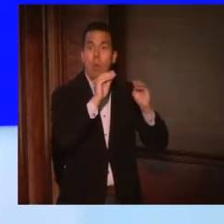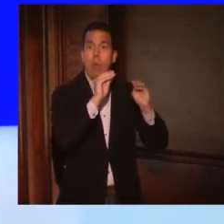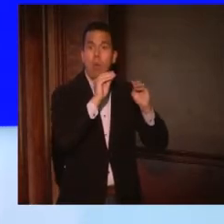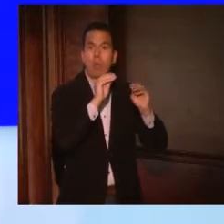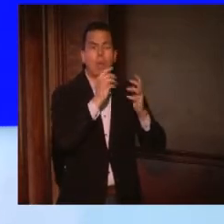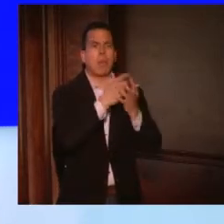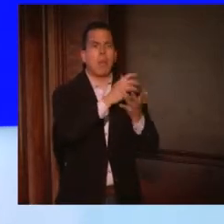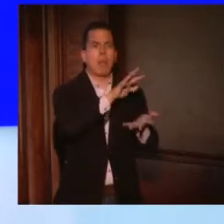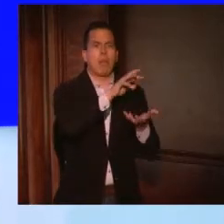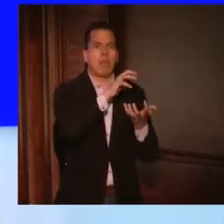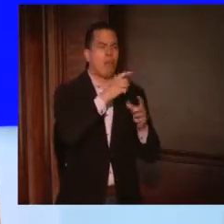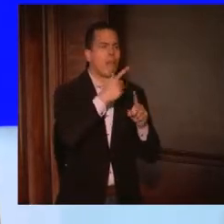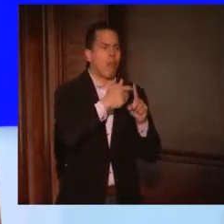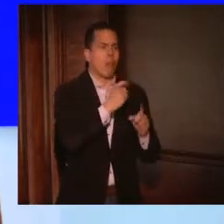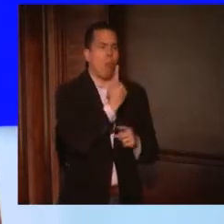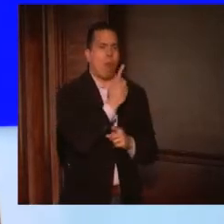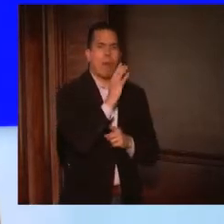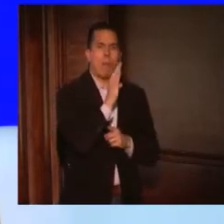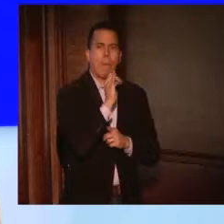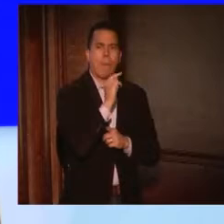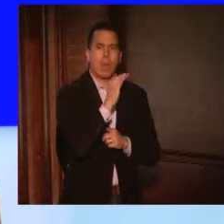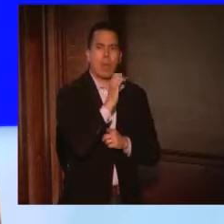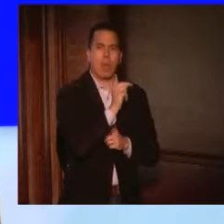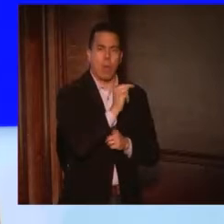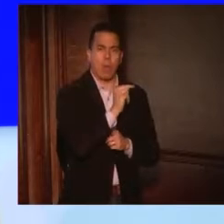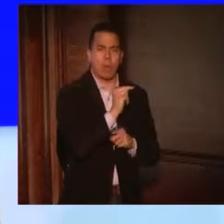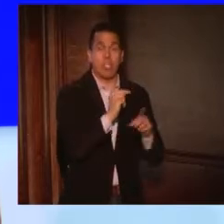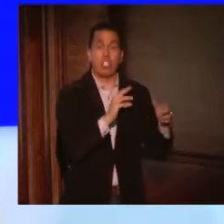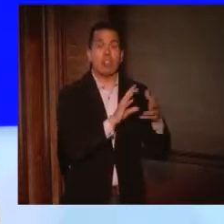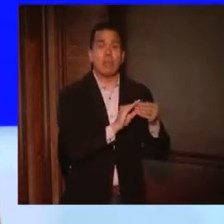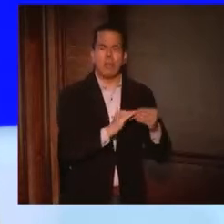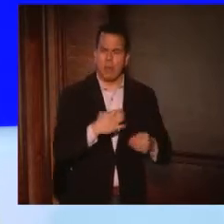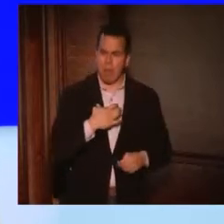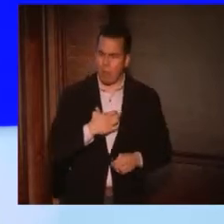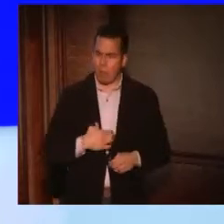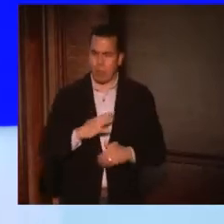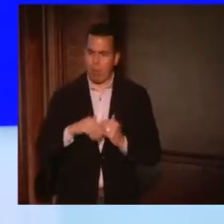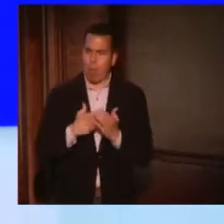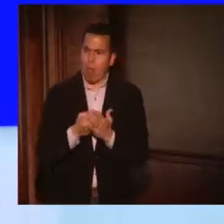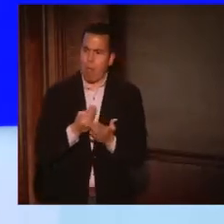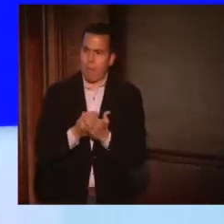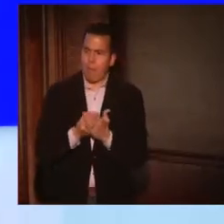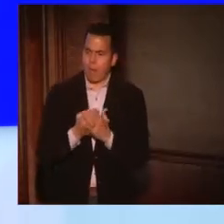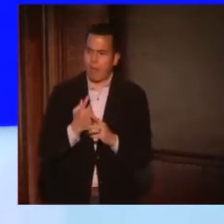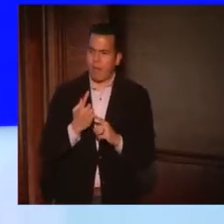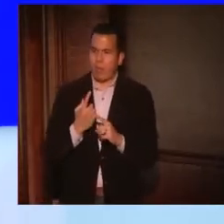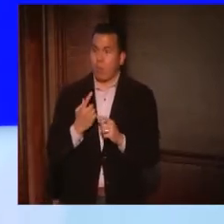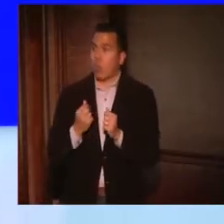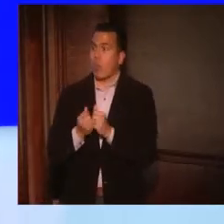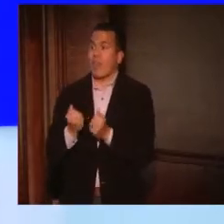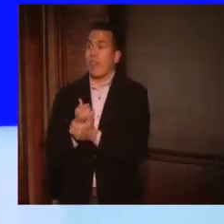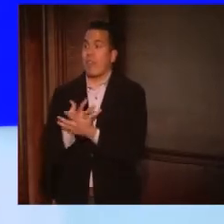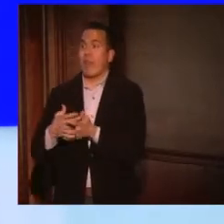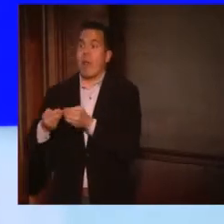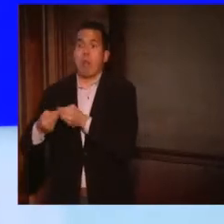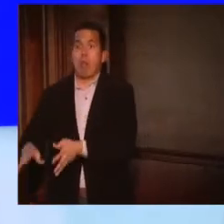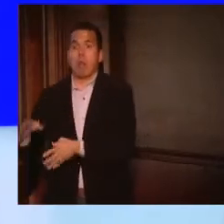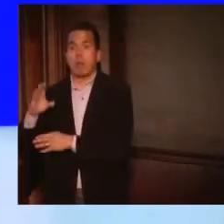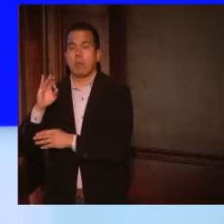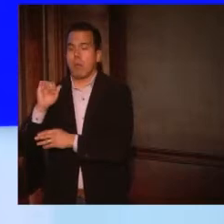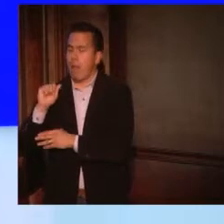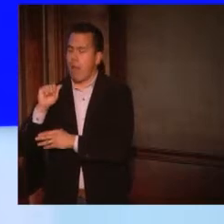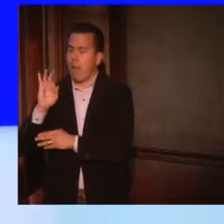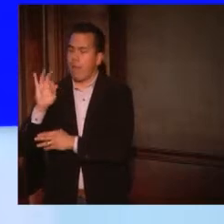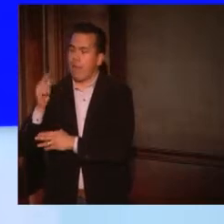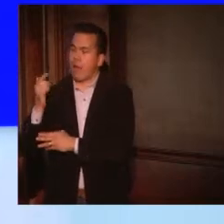that, I wish that I could make all of my money on everything that we had in Bitcoins when we left Afghanistan. Because lots of the